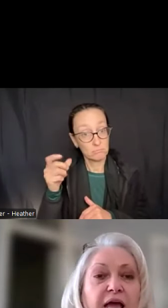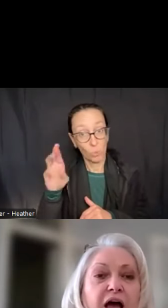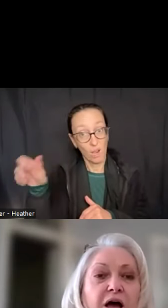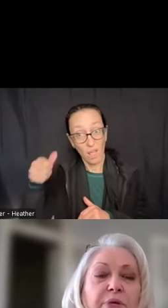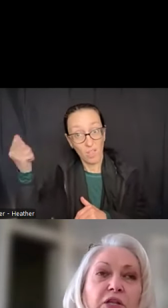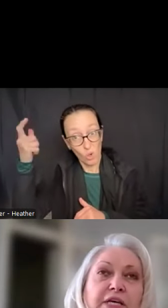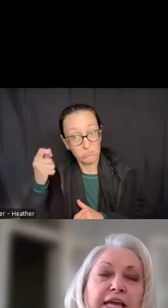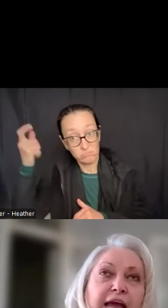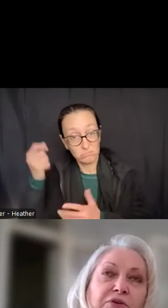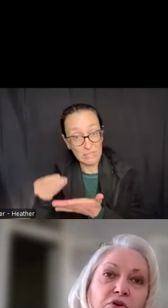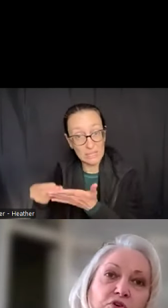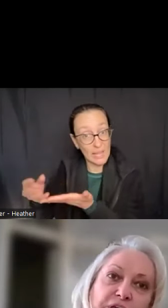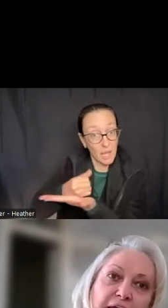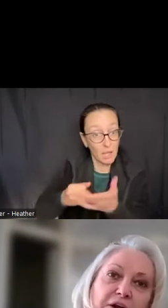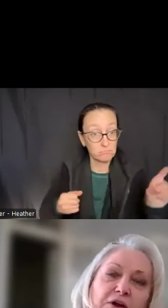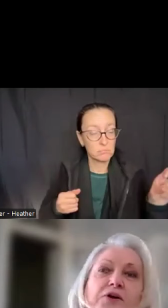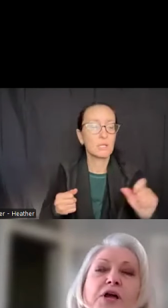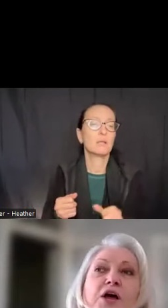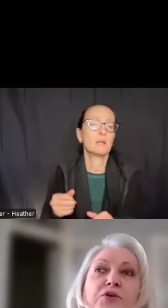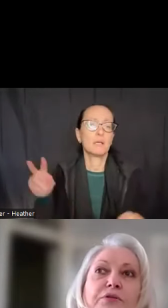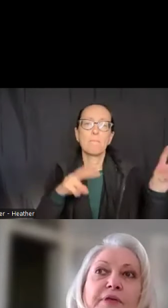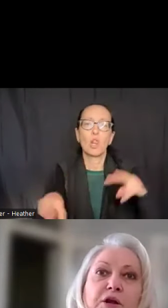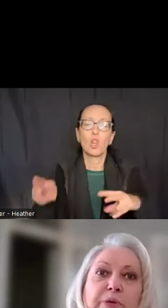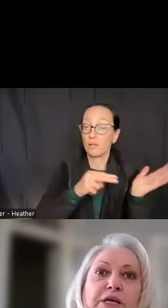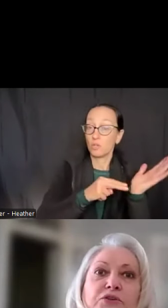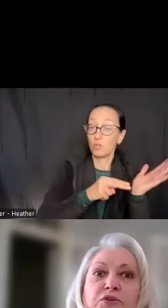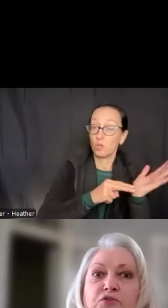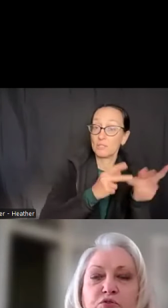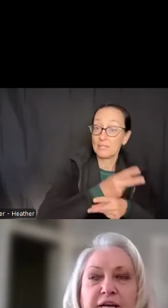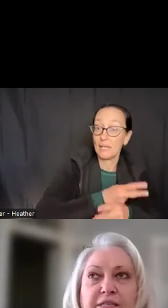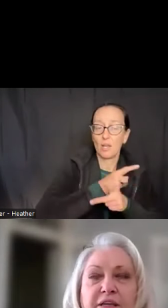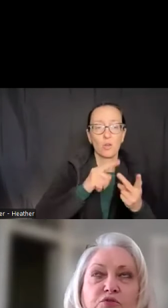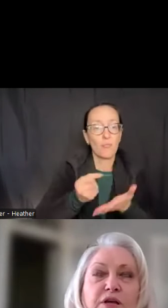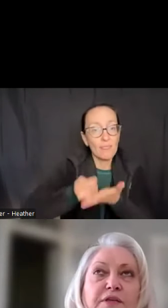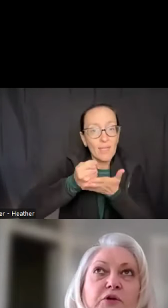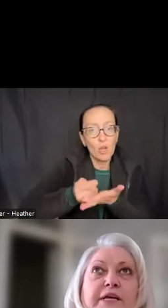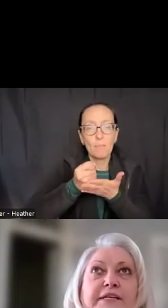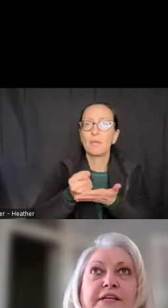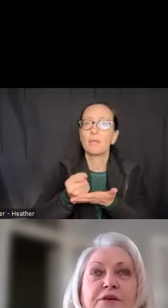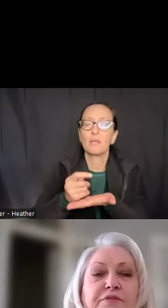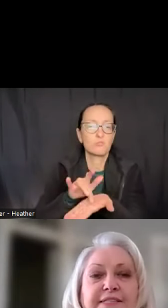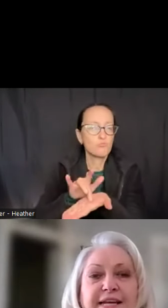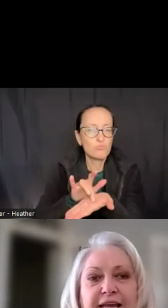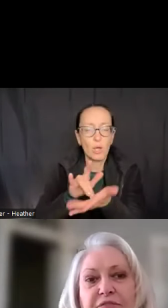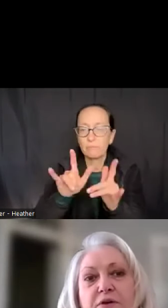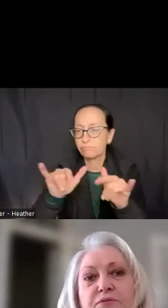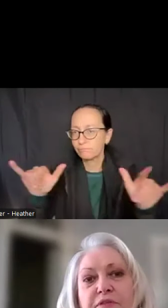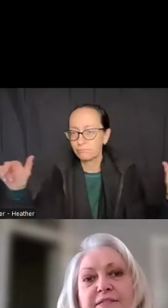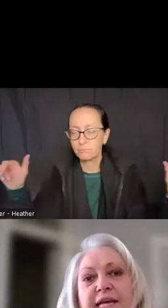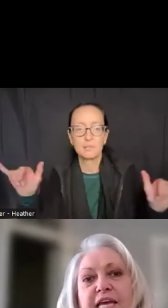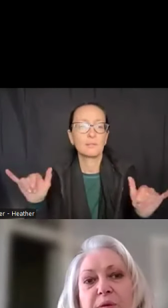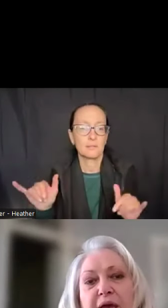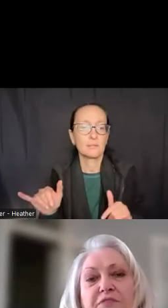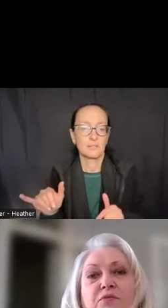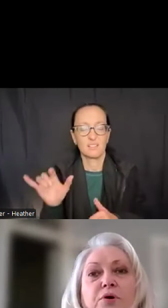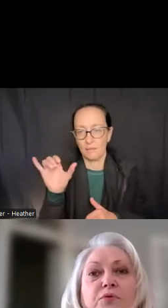income. But looking at your nursing care, your therapies, your drug therapies, and other things like that, those are things